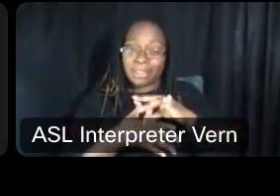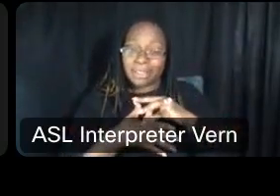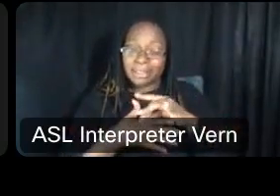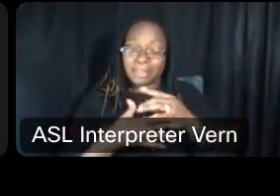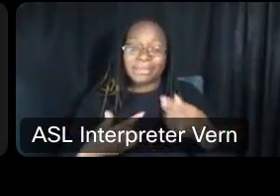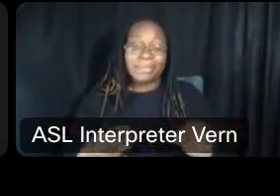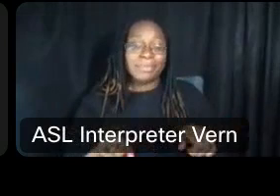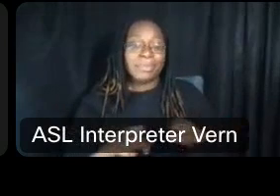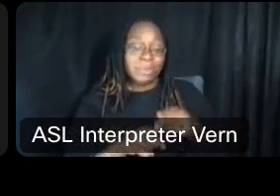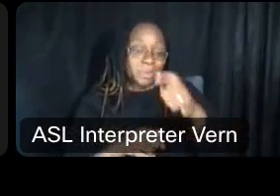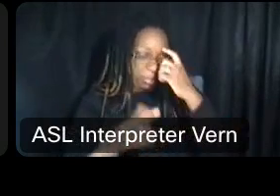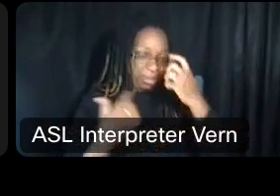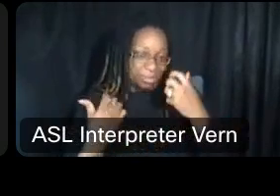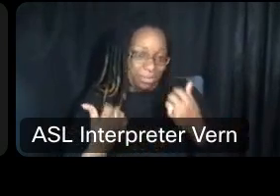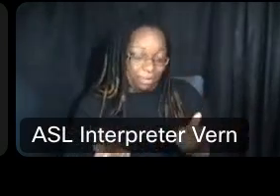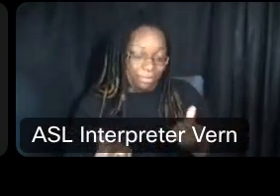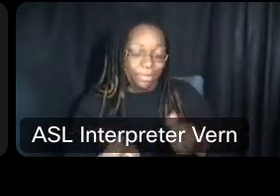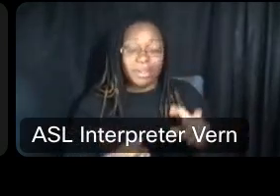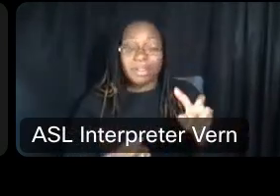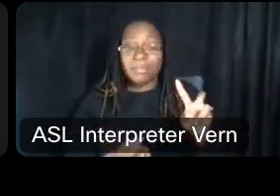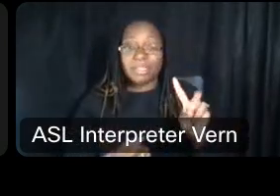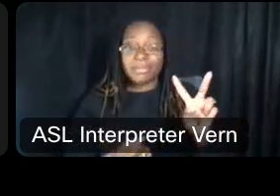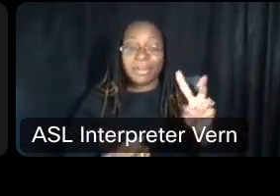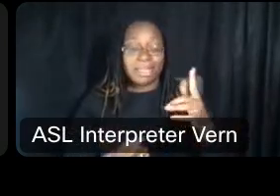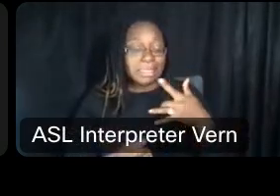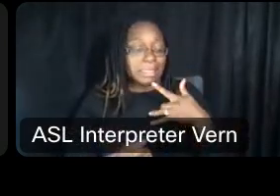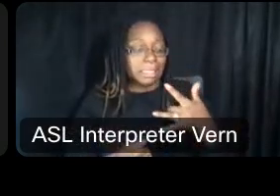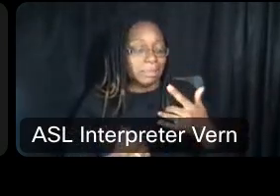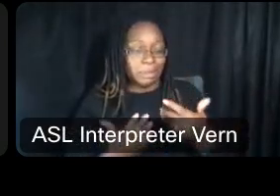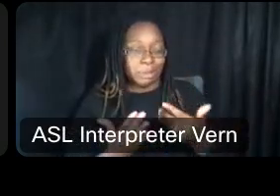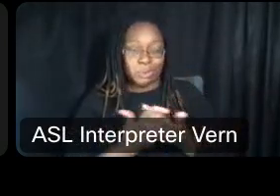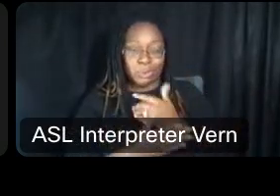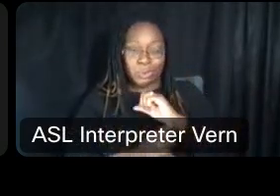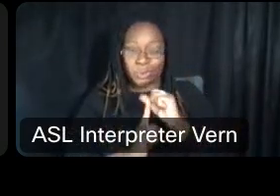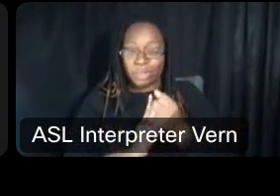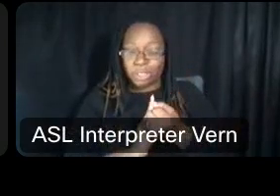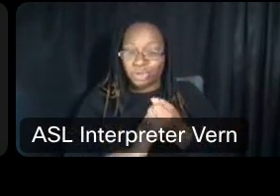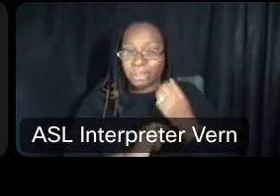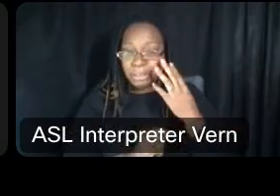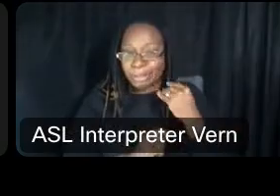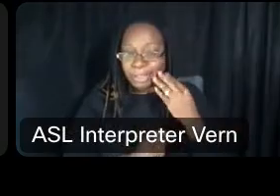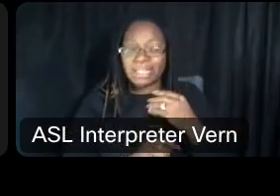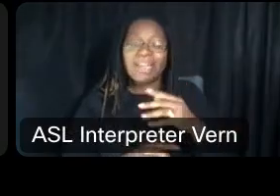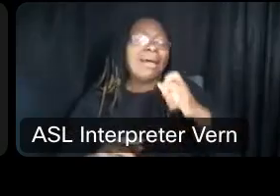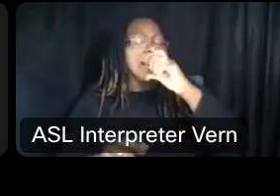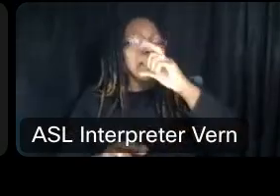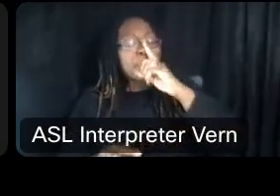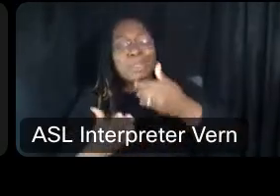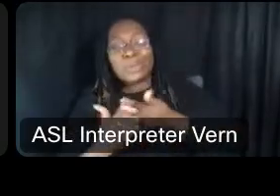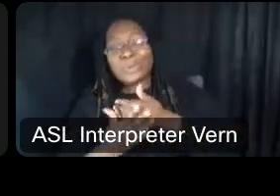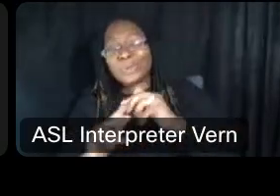domestic violence um, become this new dynamic of abuse. Well, it's actually not a new dynamic of abuse,